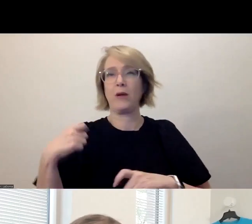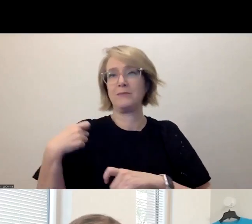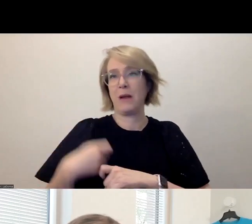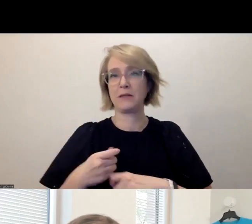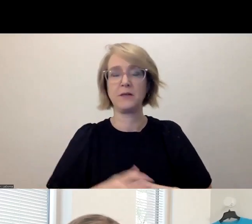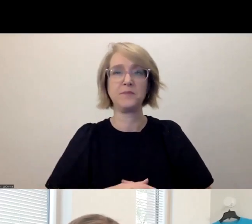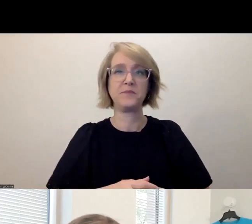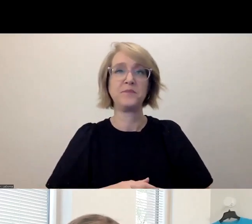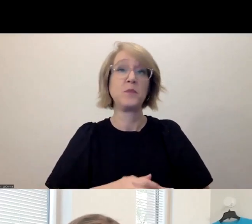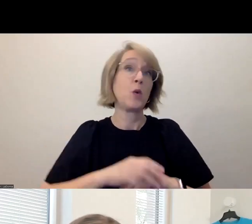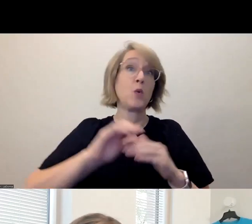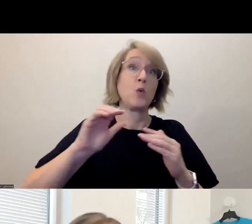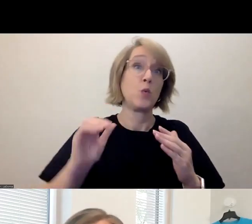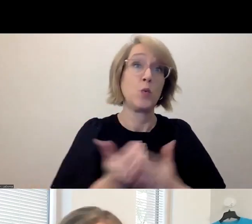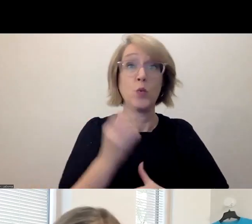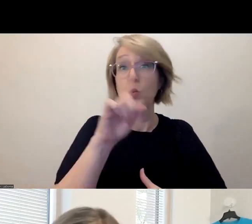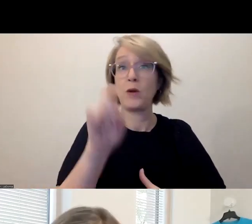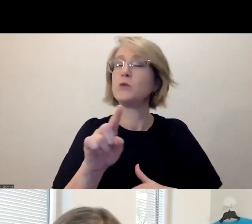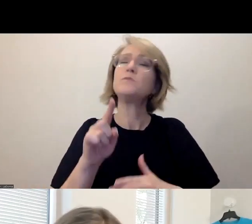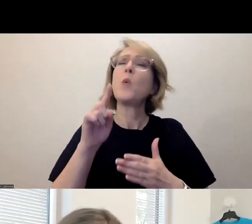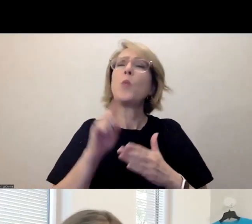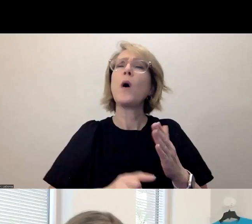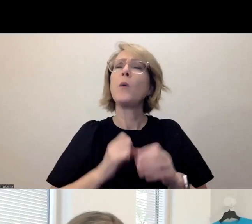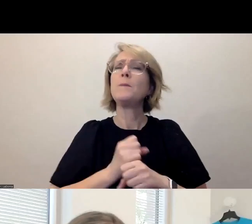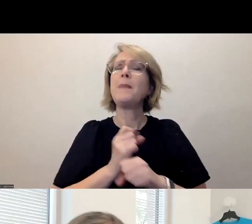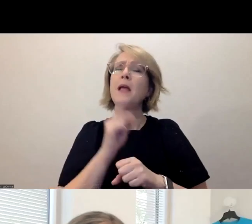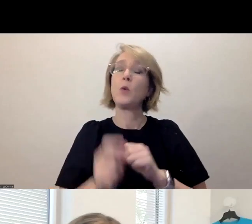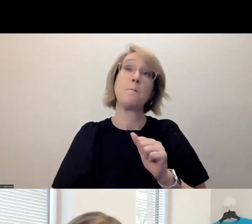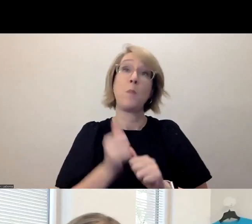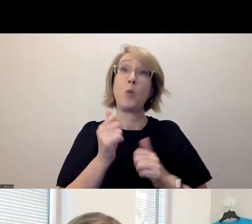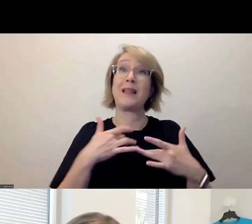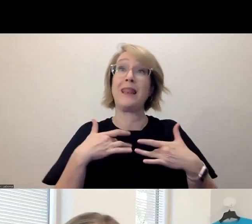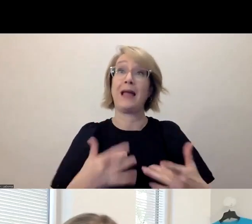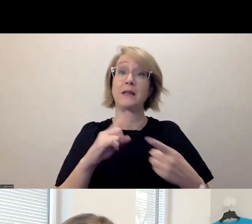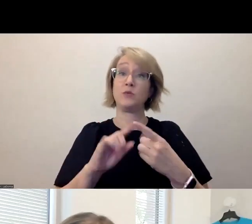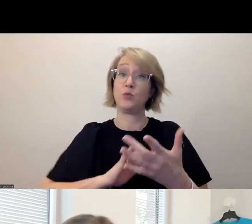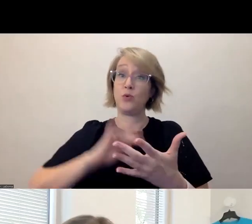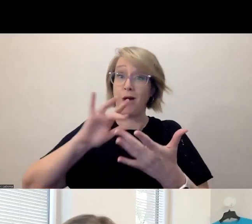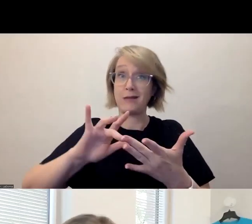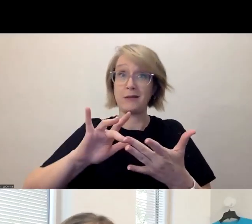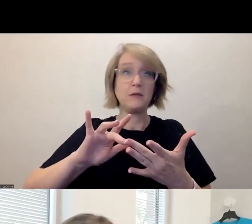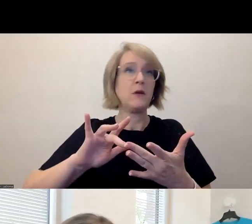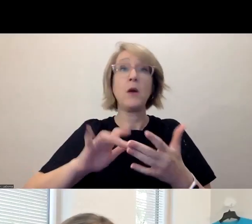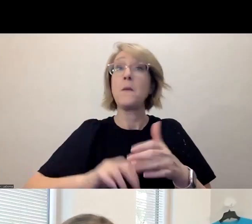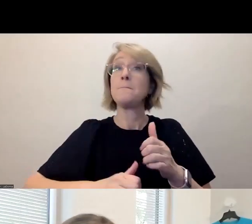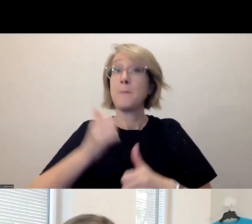new question we asked is, what would make you most likely to reach out to 988? And about half of people said the biggest